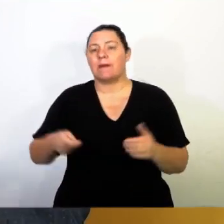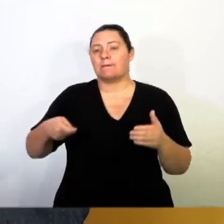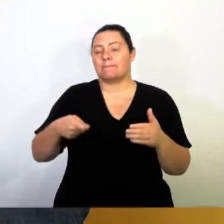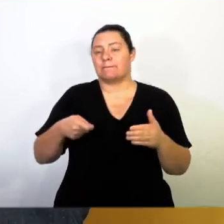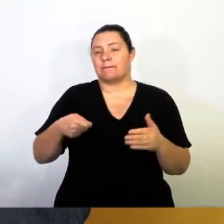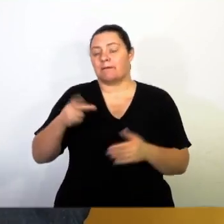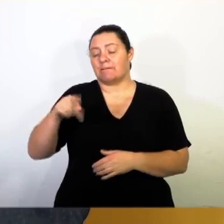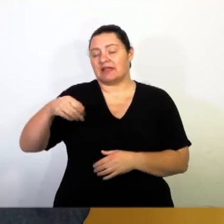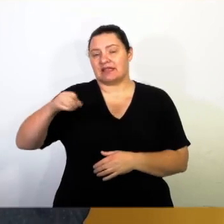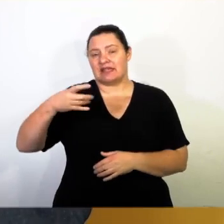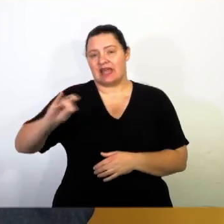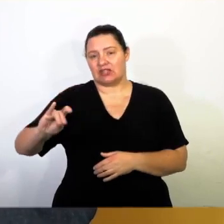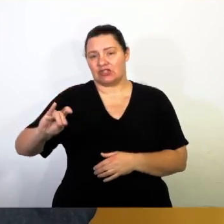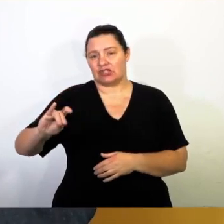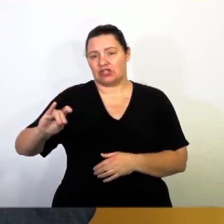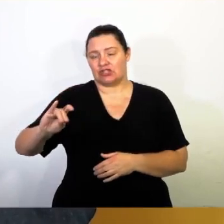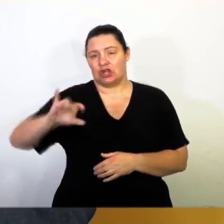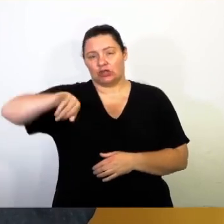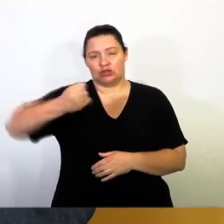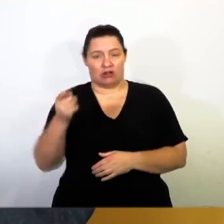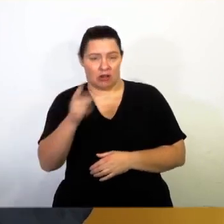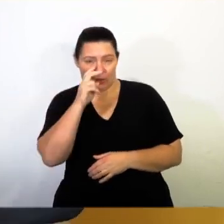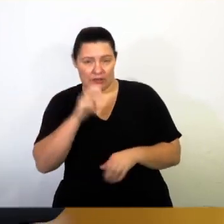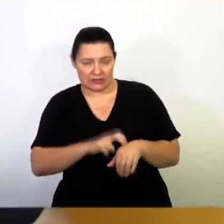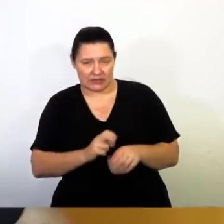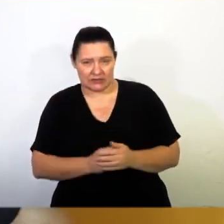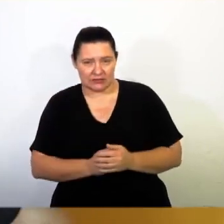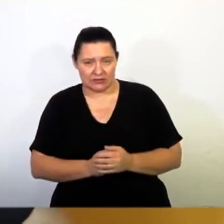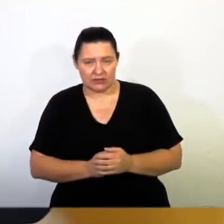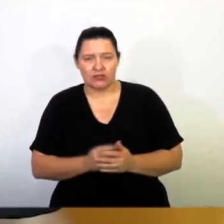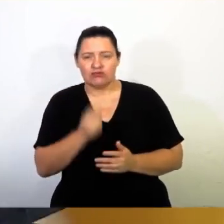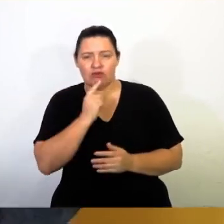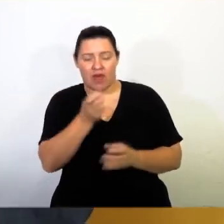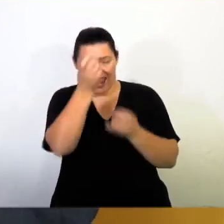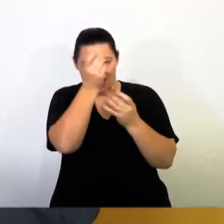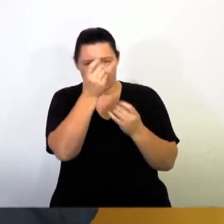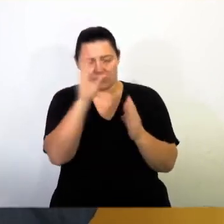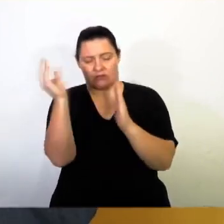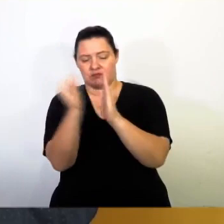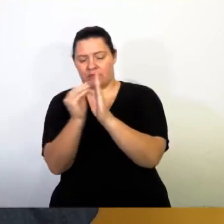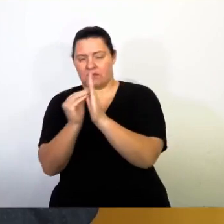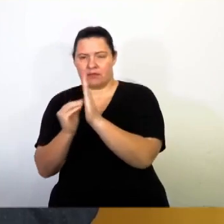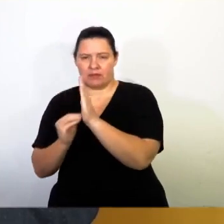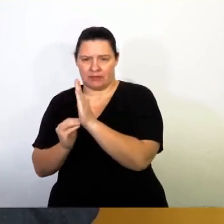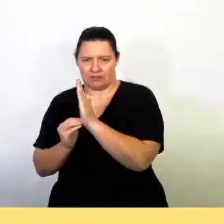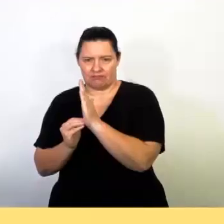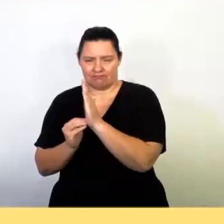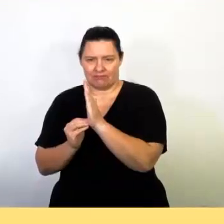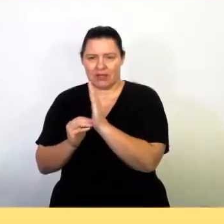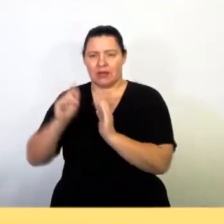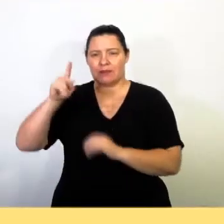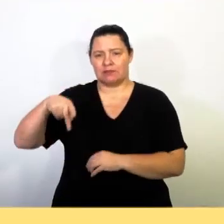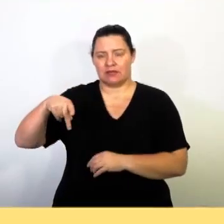now the petty cash journal. There it is. So what we are going to do here, we're going to be recording information in